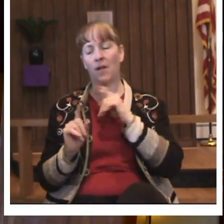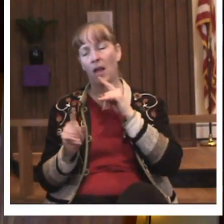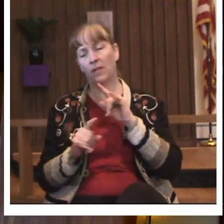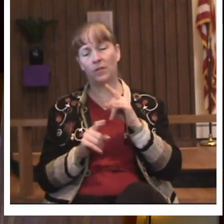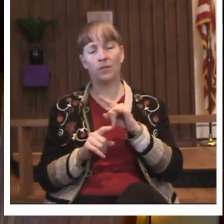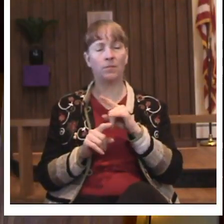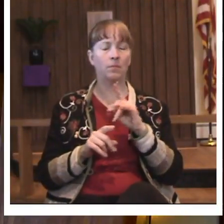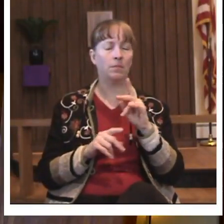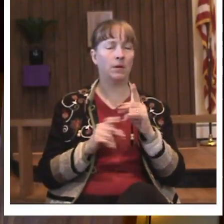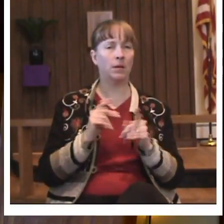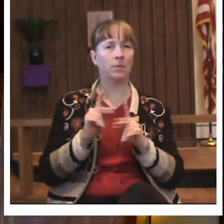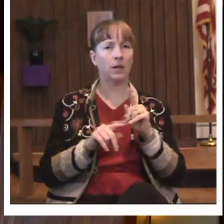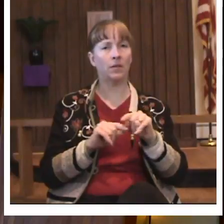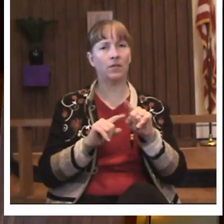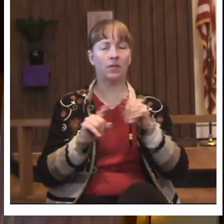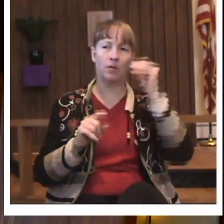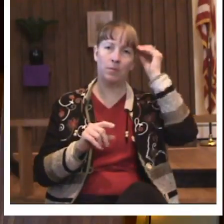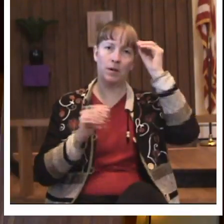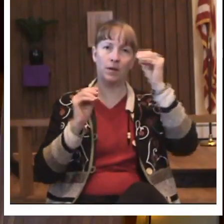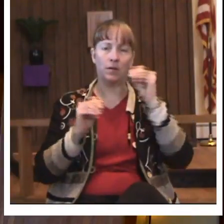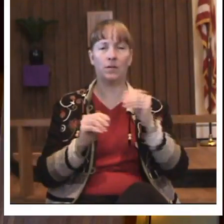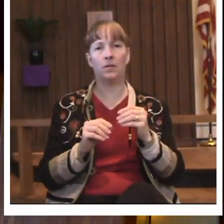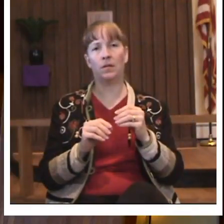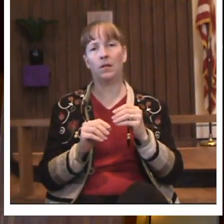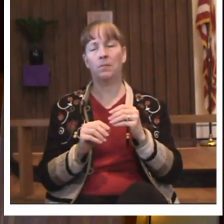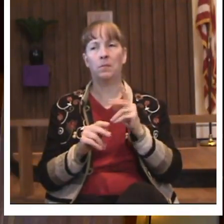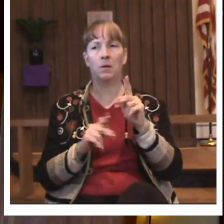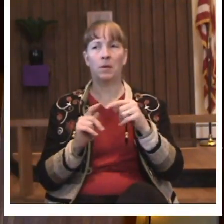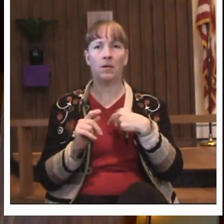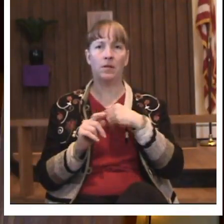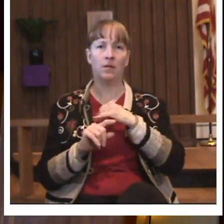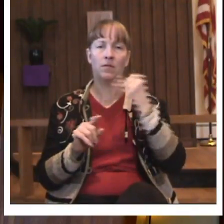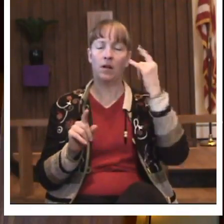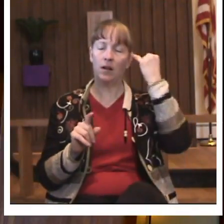of views, all sorts of paths.